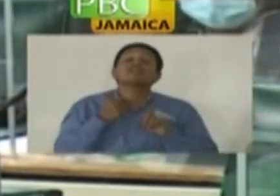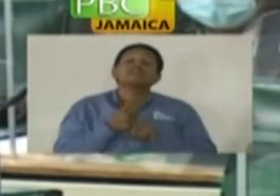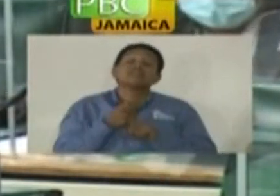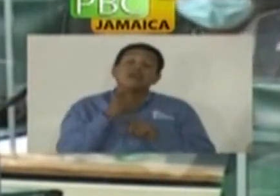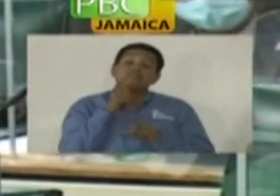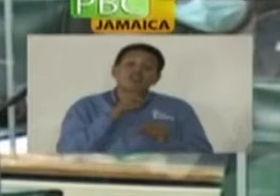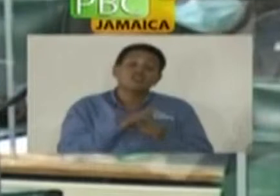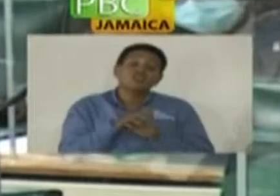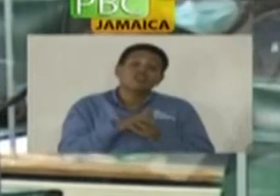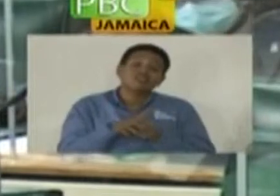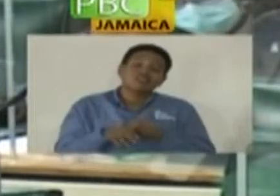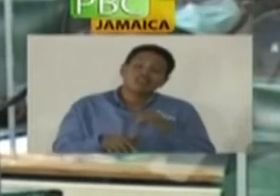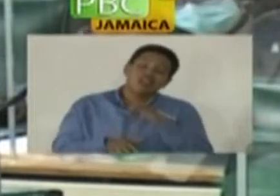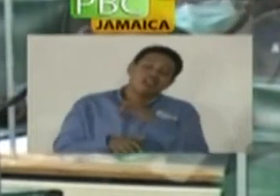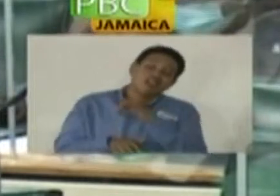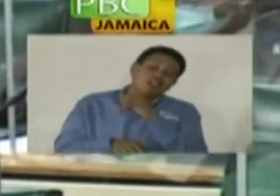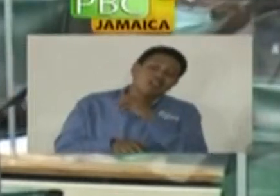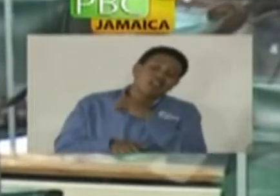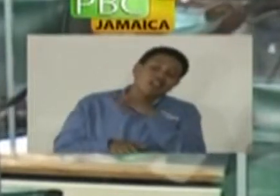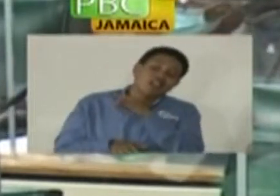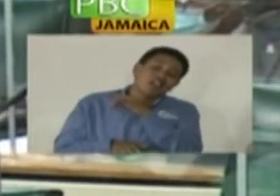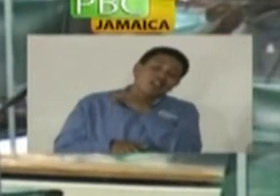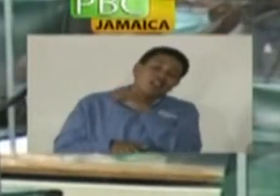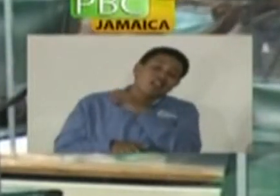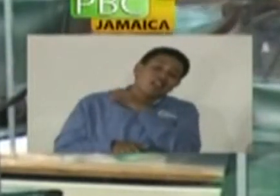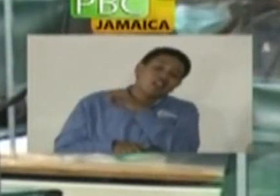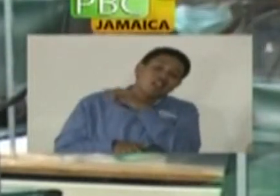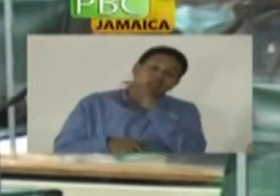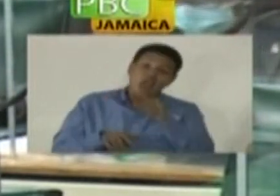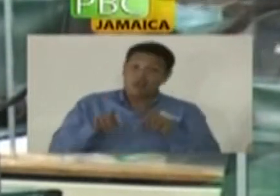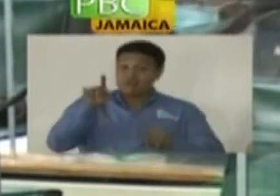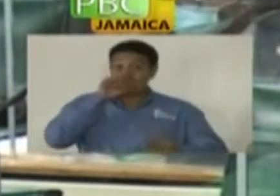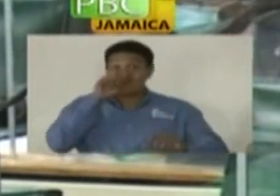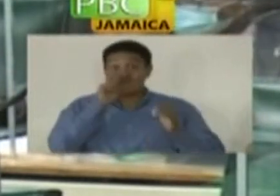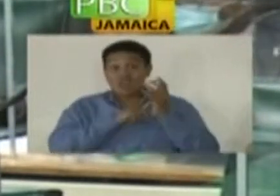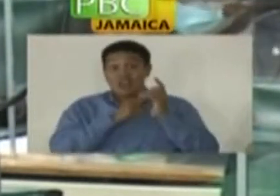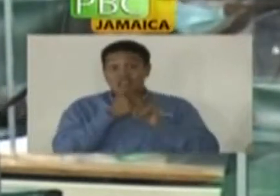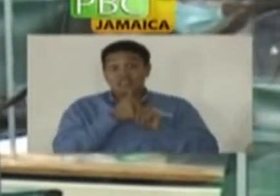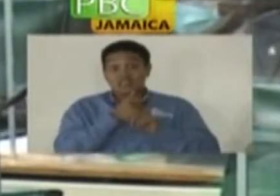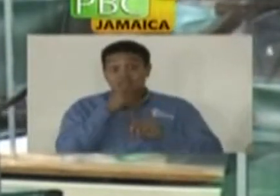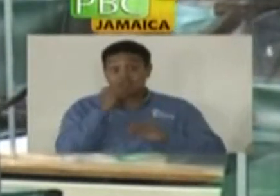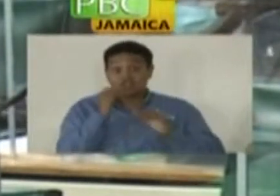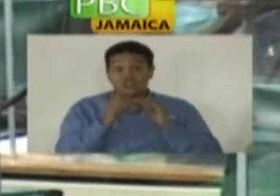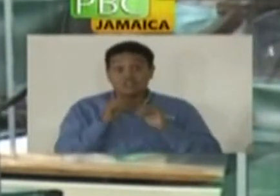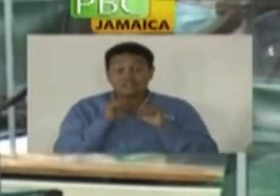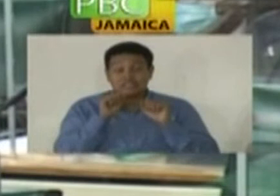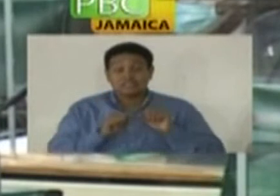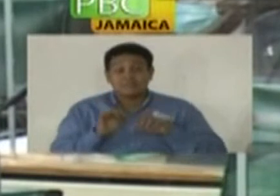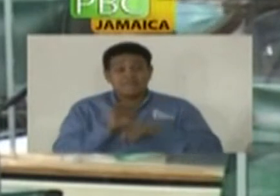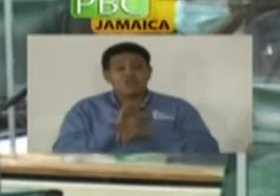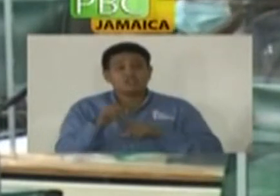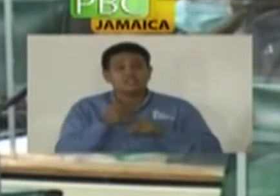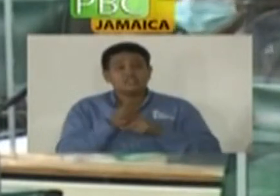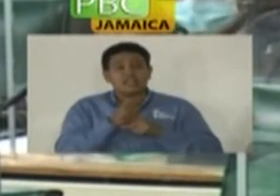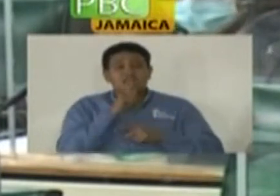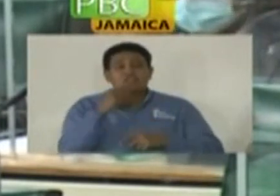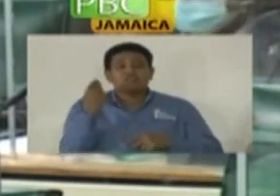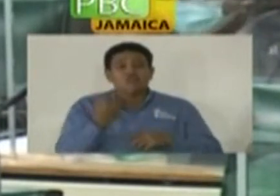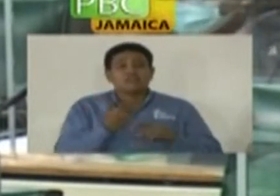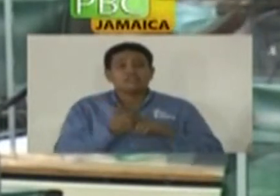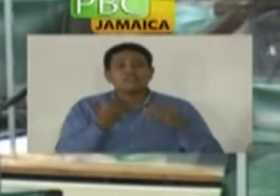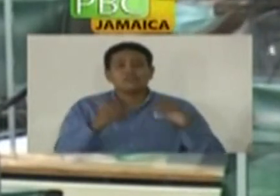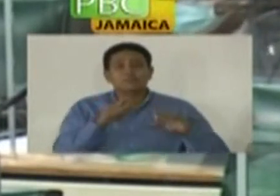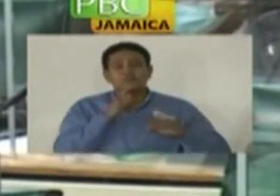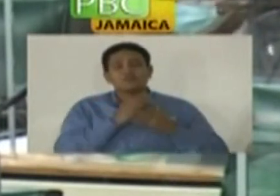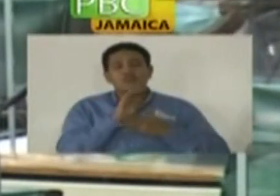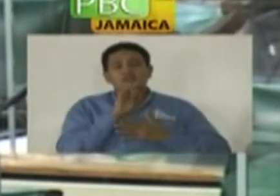sufficient understanding of the circumstances in which our justice system functions, that the granting of a limited right of